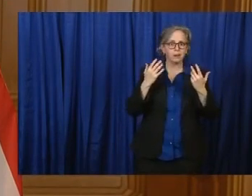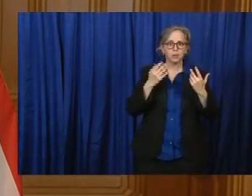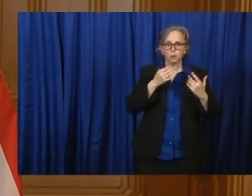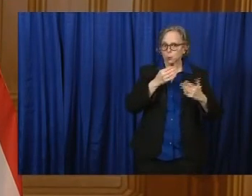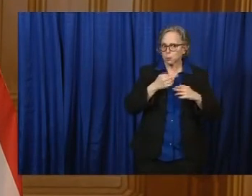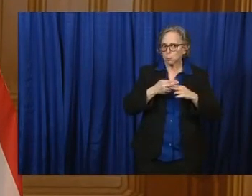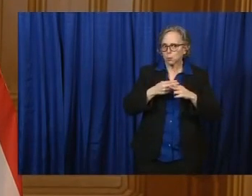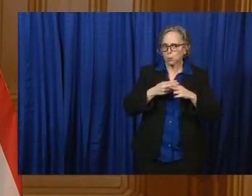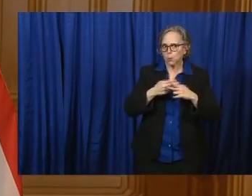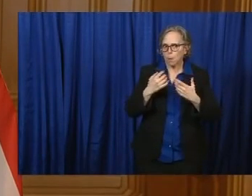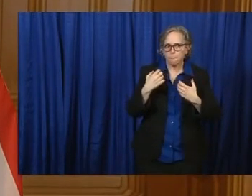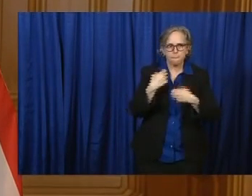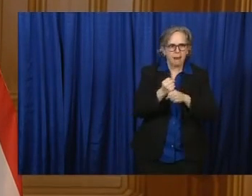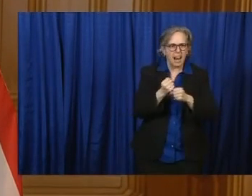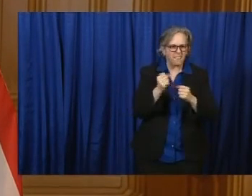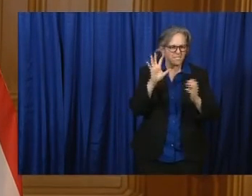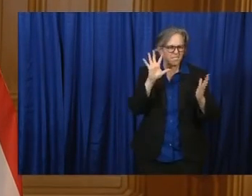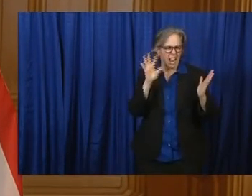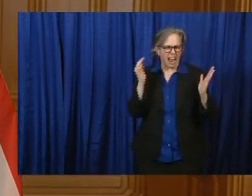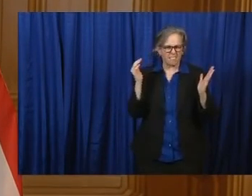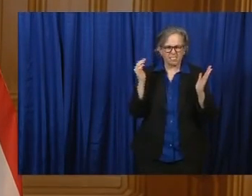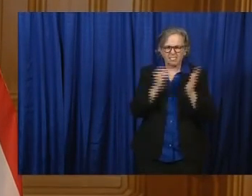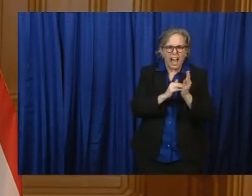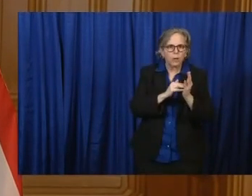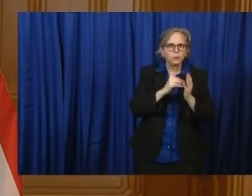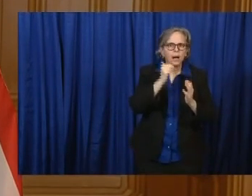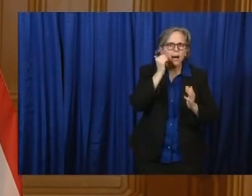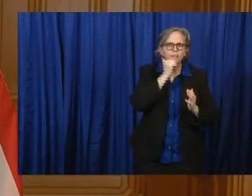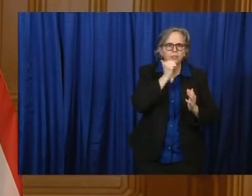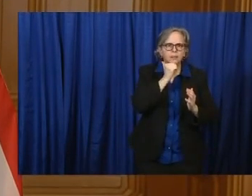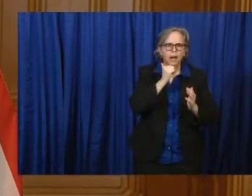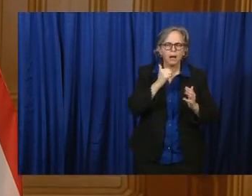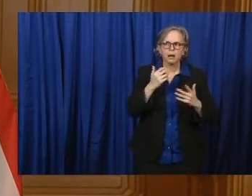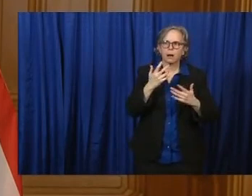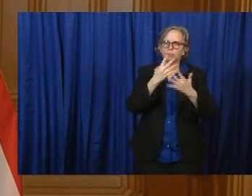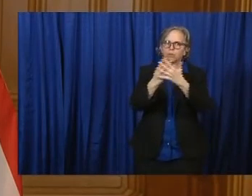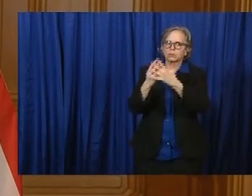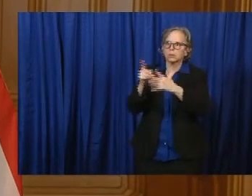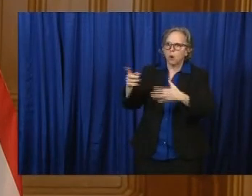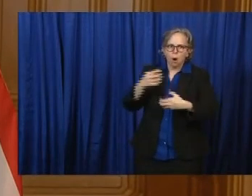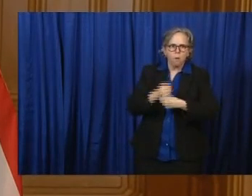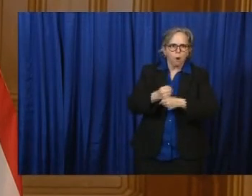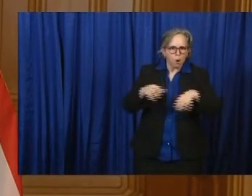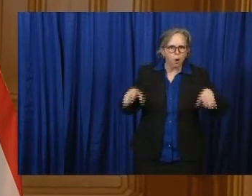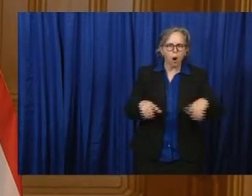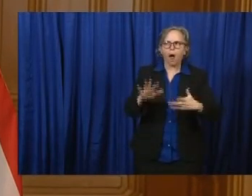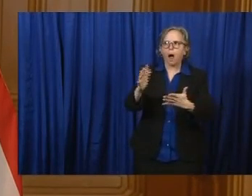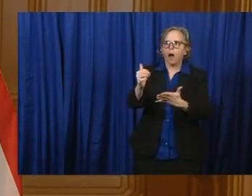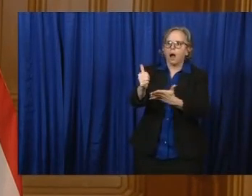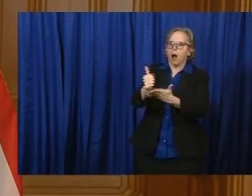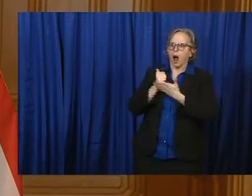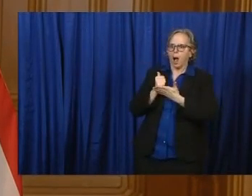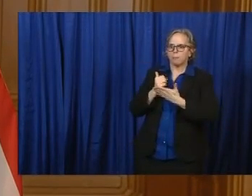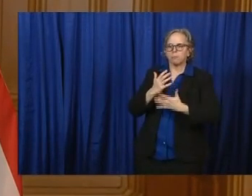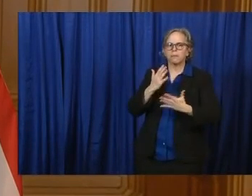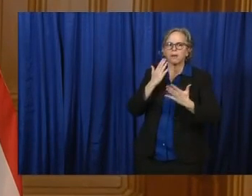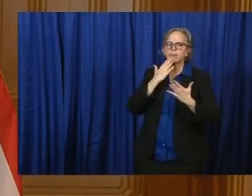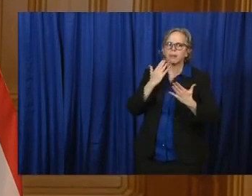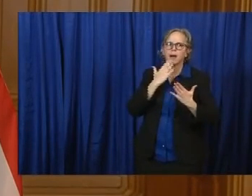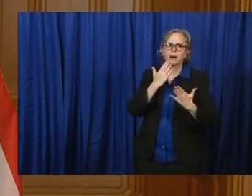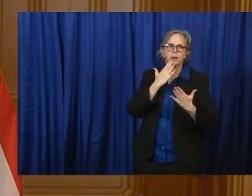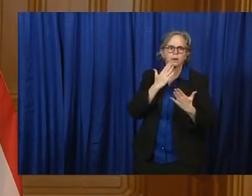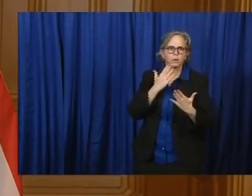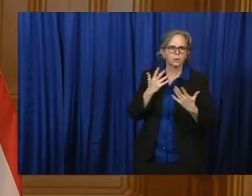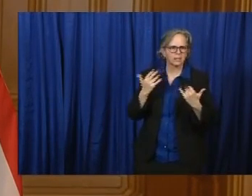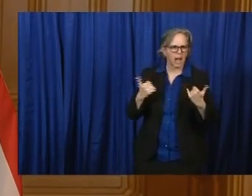make 5,000 a day up to a total of 2 million. So these will be very helpful. They're now awaiting the delivery of ingredients that